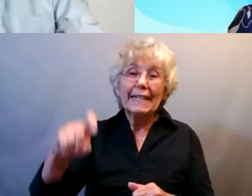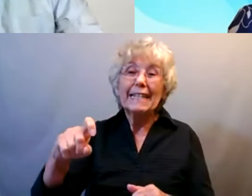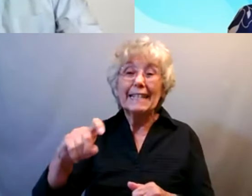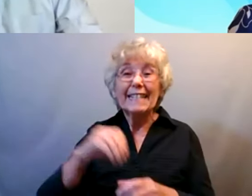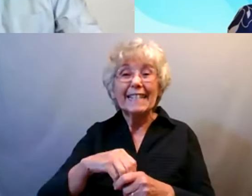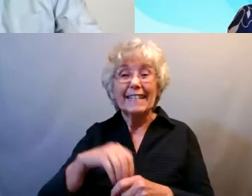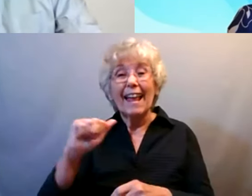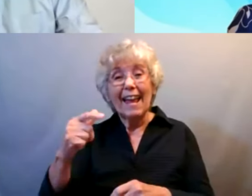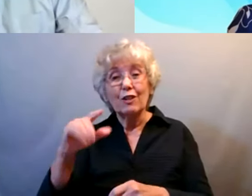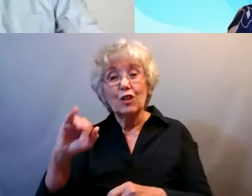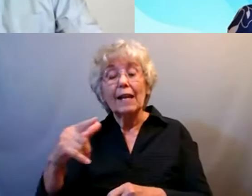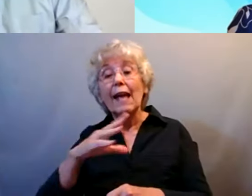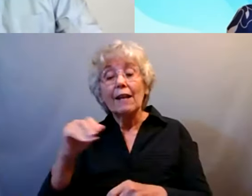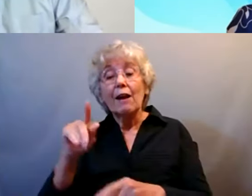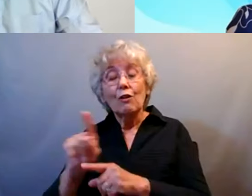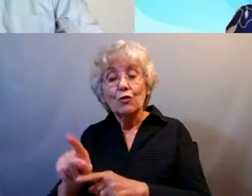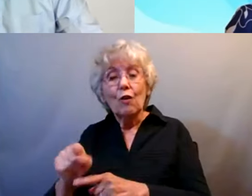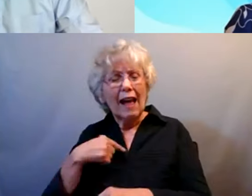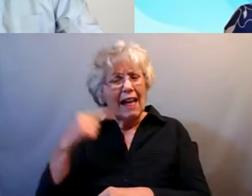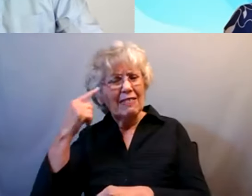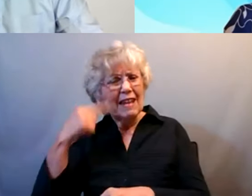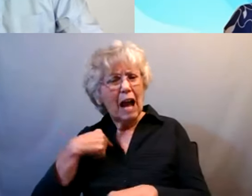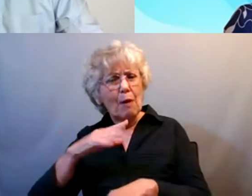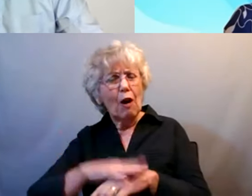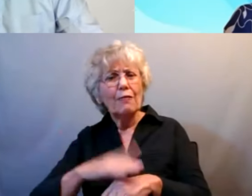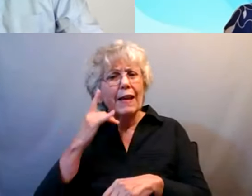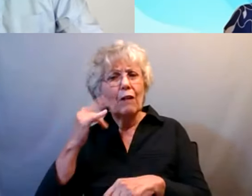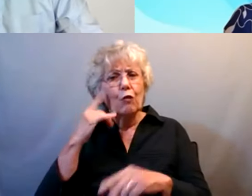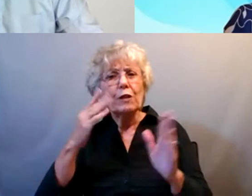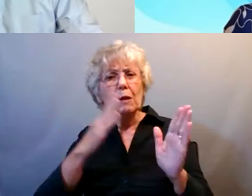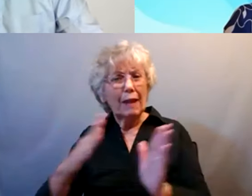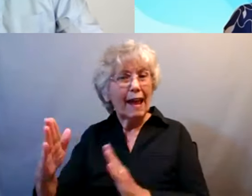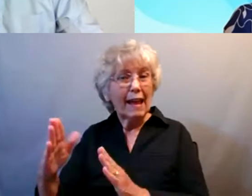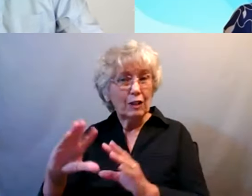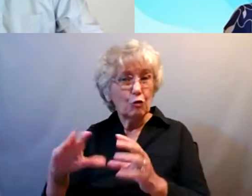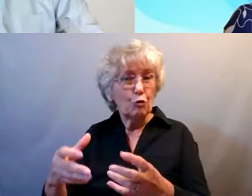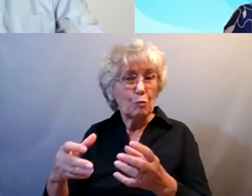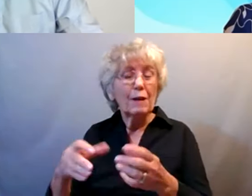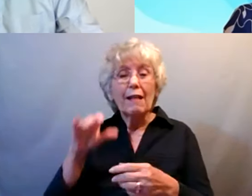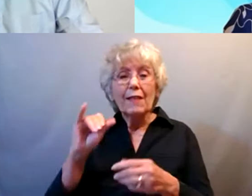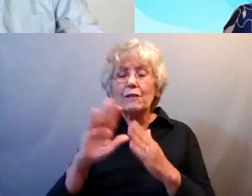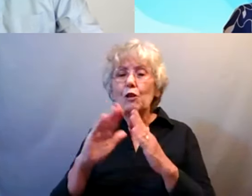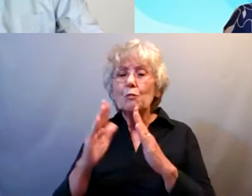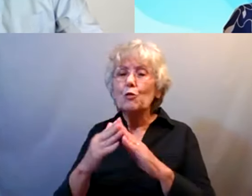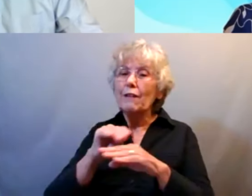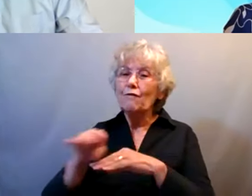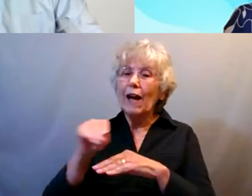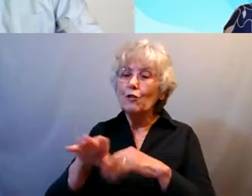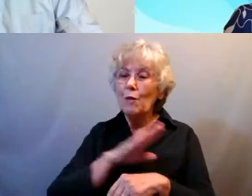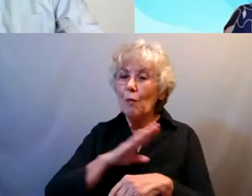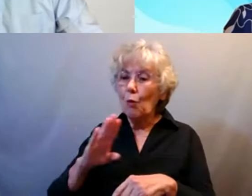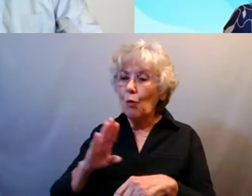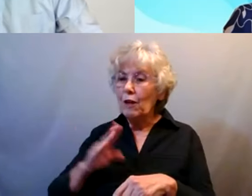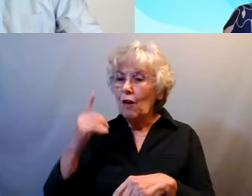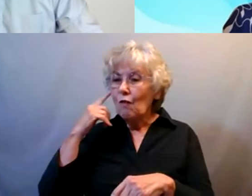believe, I'm also on the California Planning Group, which is a community advisory board for